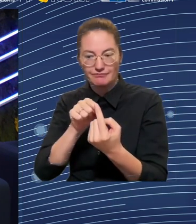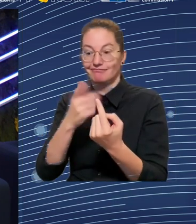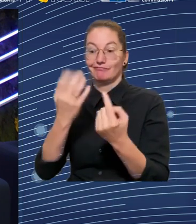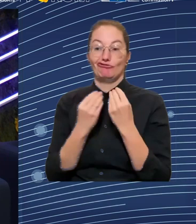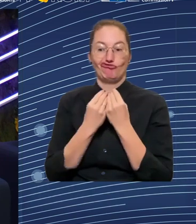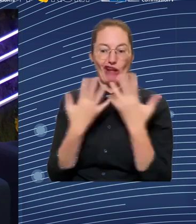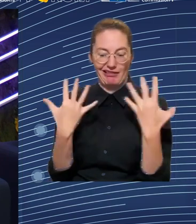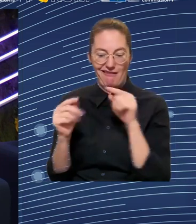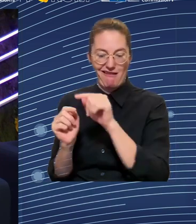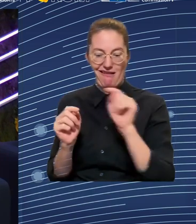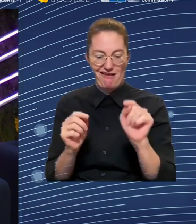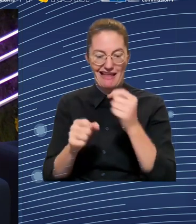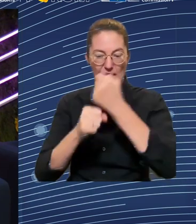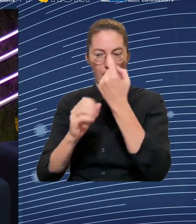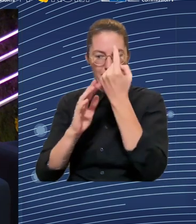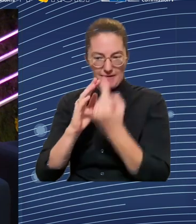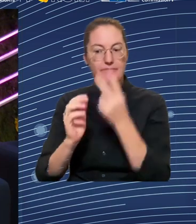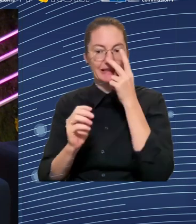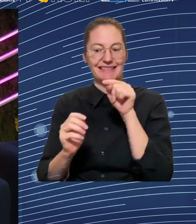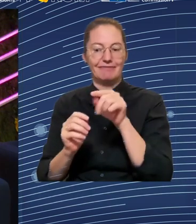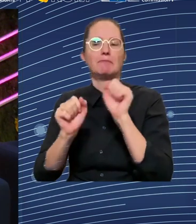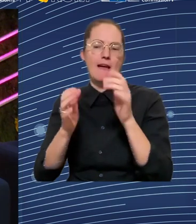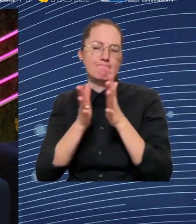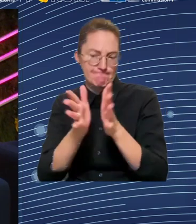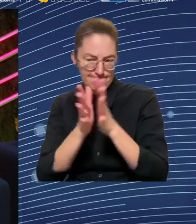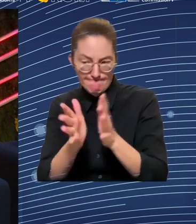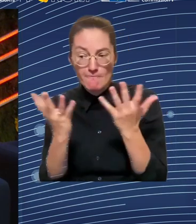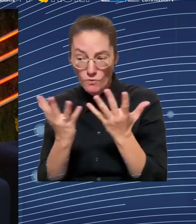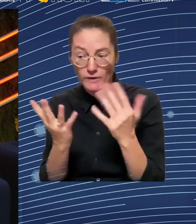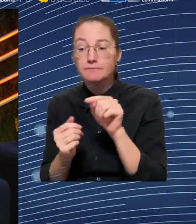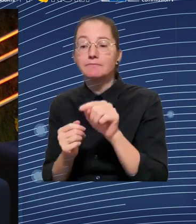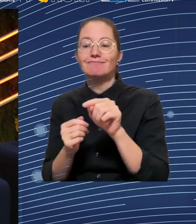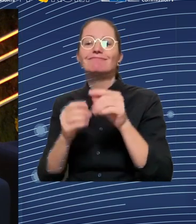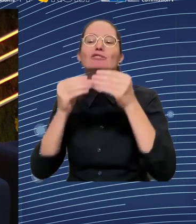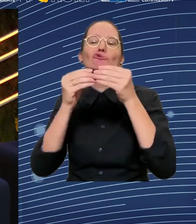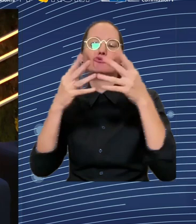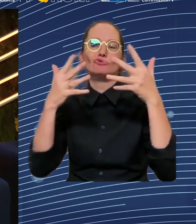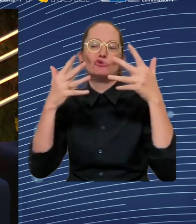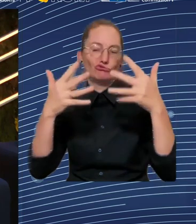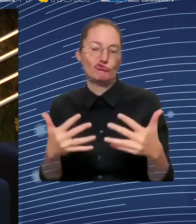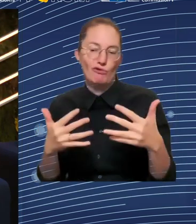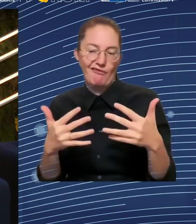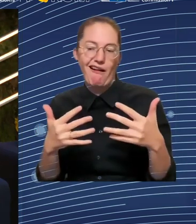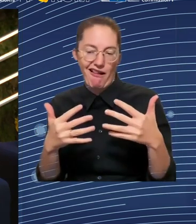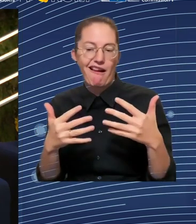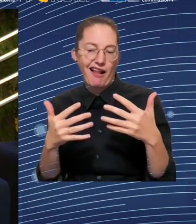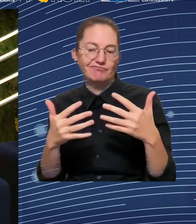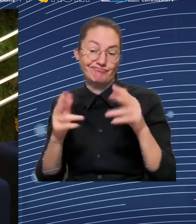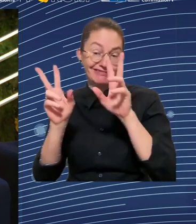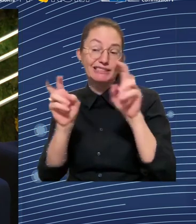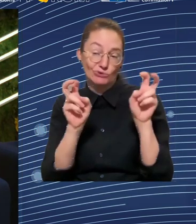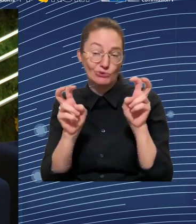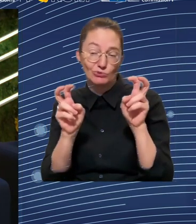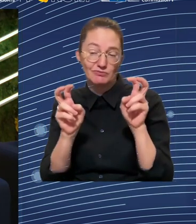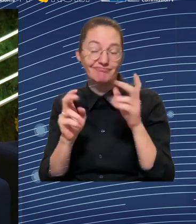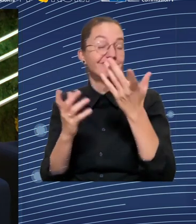skills intelligence. We need to know what are the demands of the companies, what are the demands of the economy,